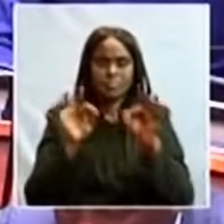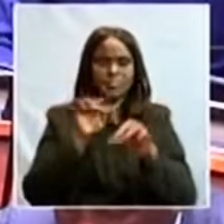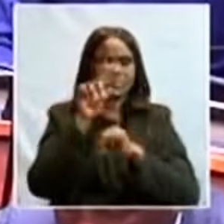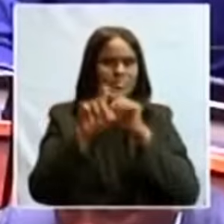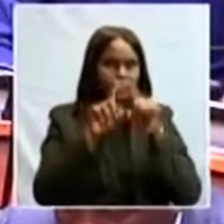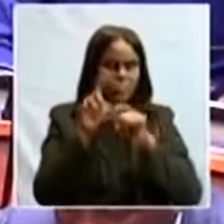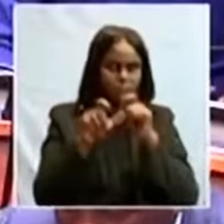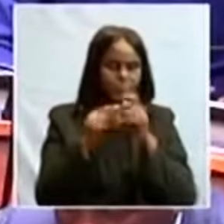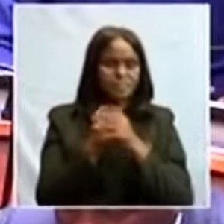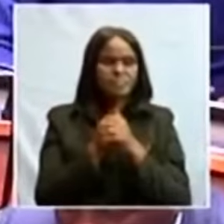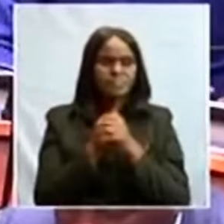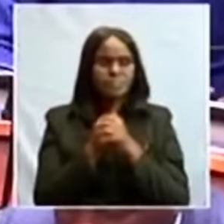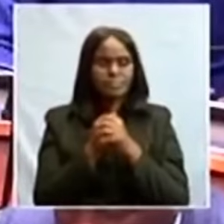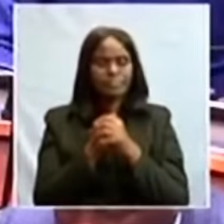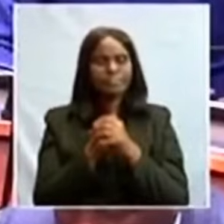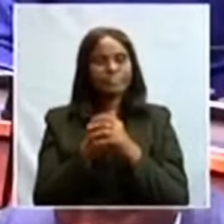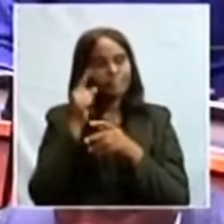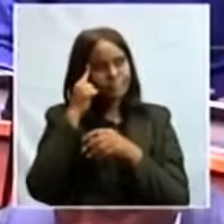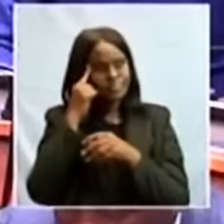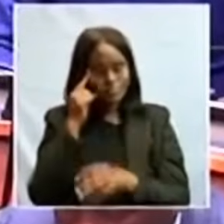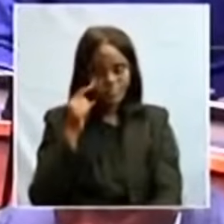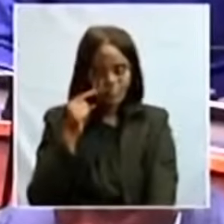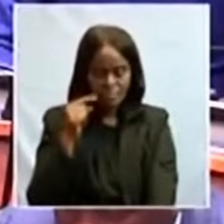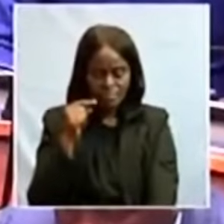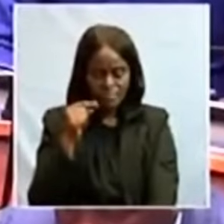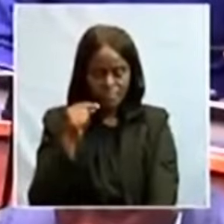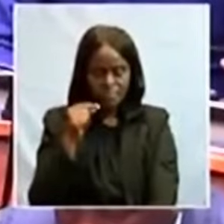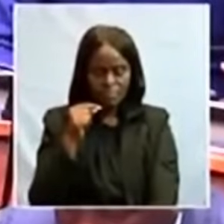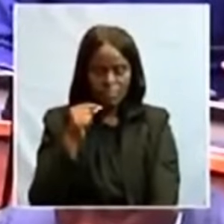question. I think being in the week of